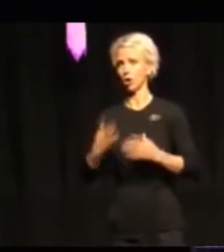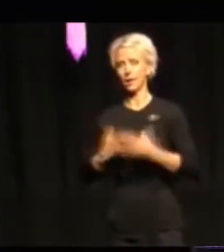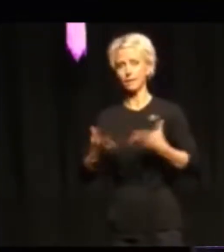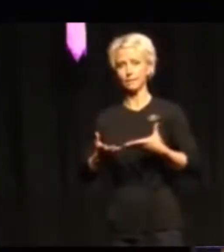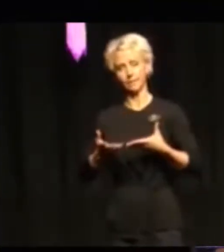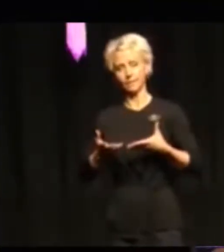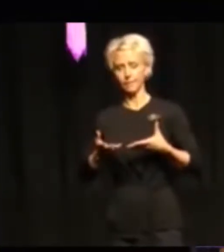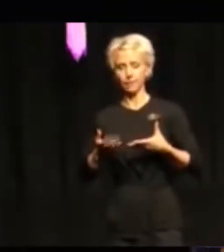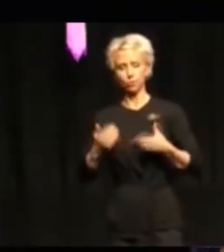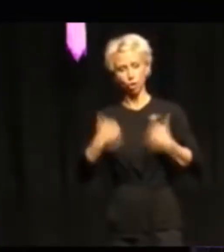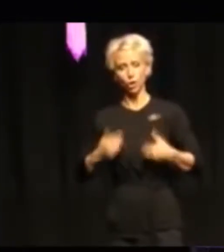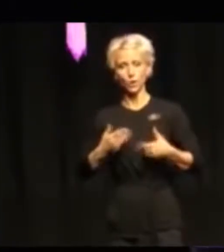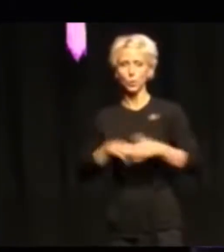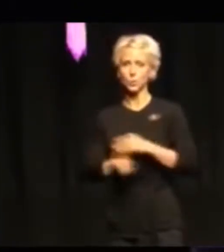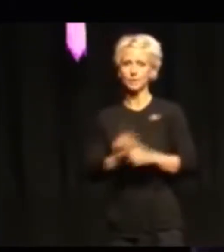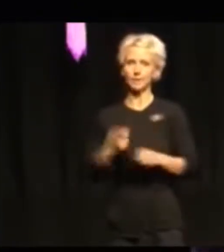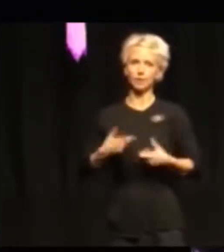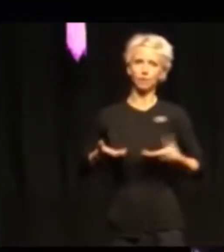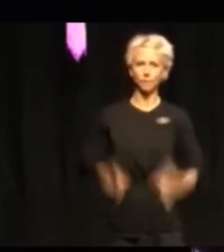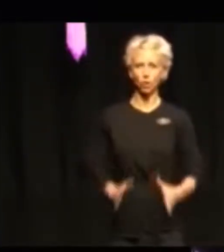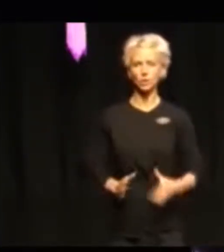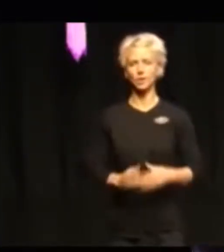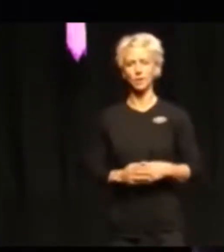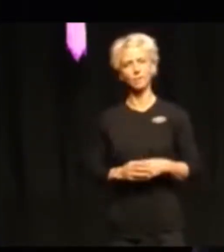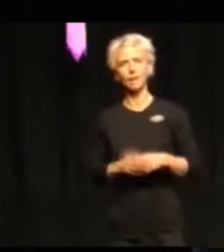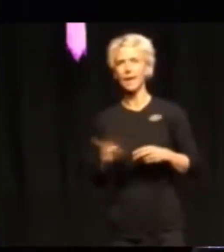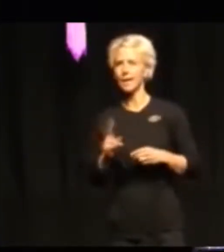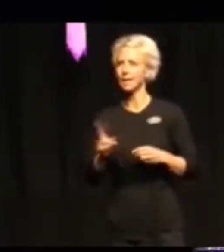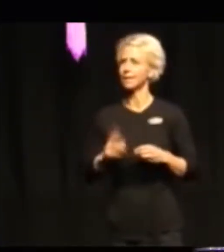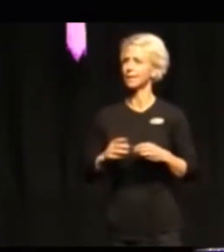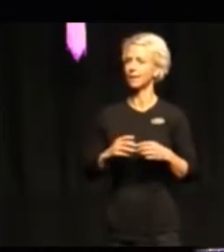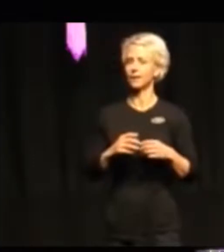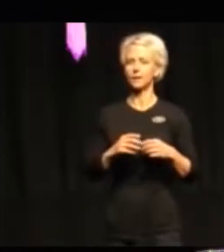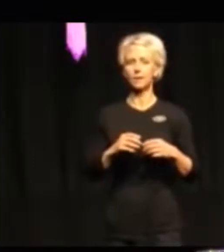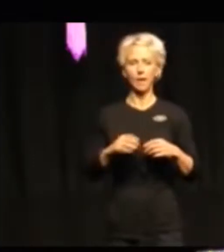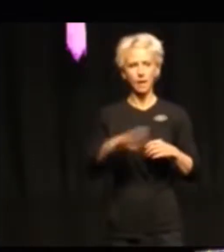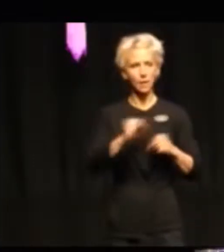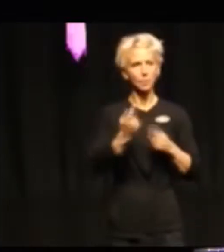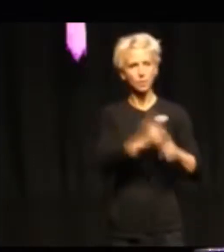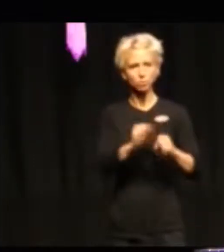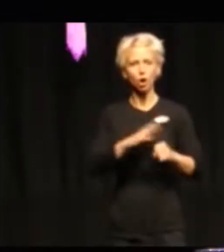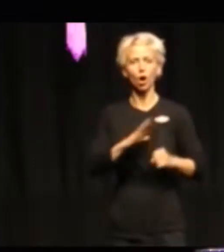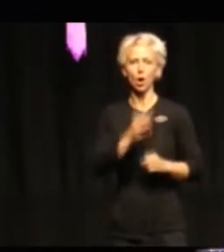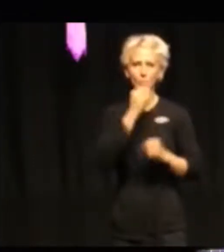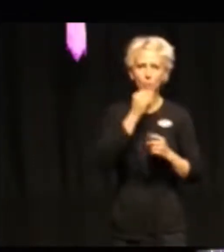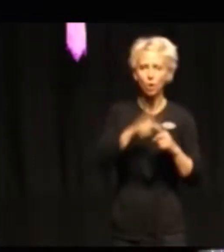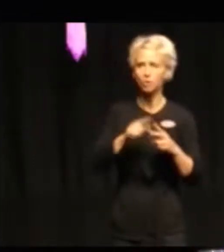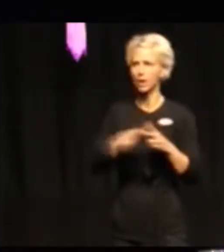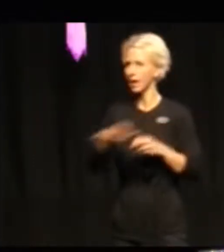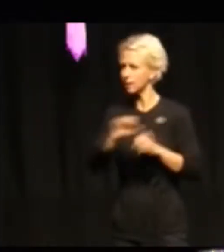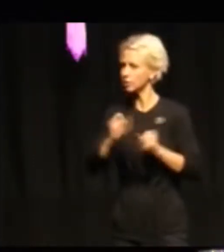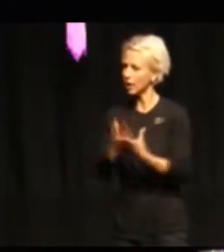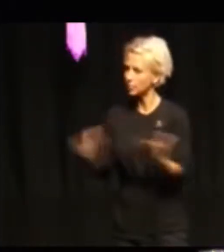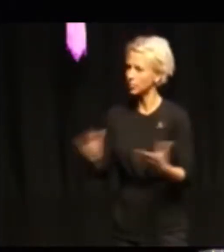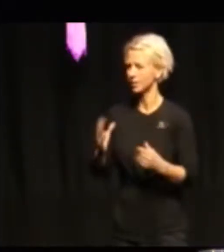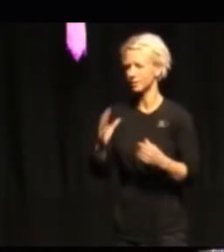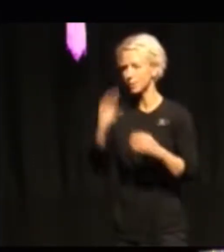can prevent that, and so on. It's unacceptable that people are without food. It's unacceptable that people are without